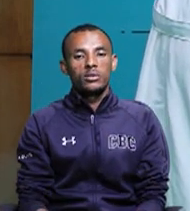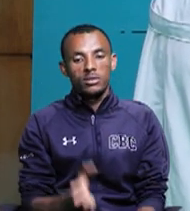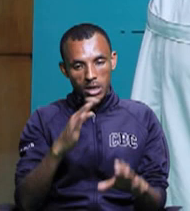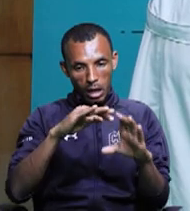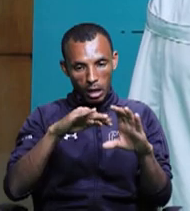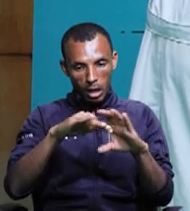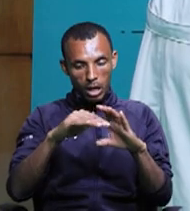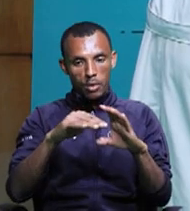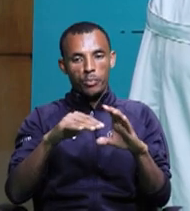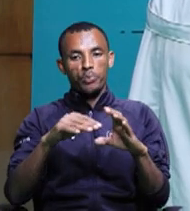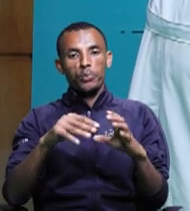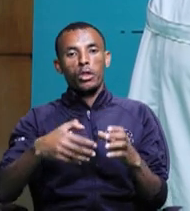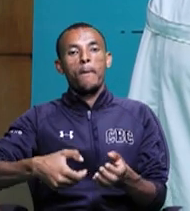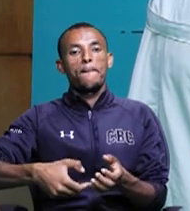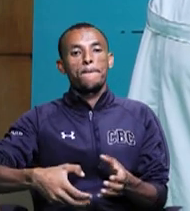In a barrel.